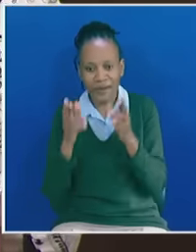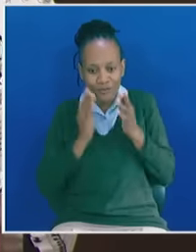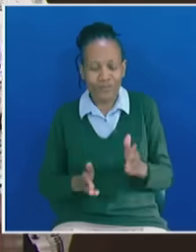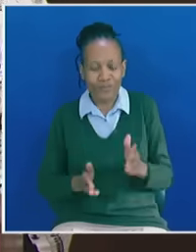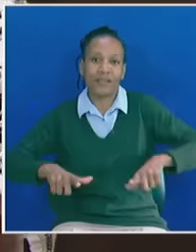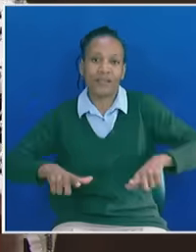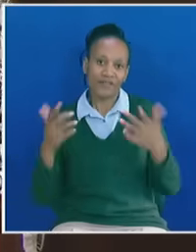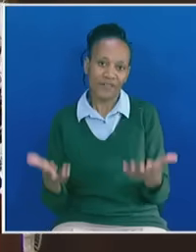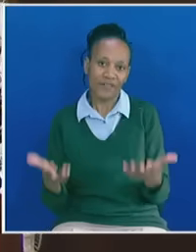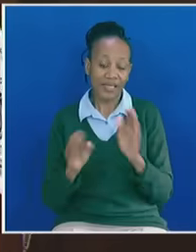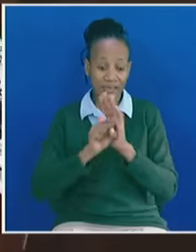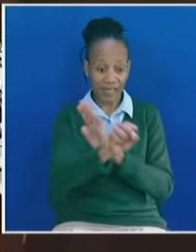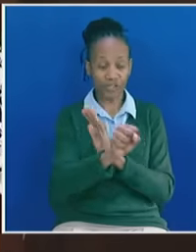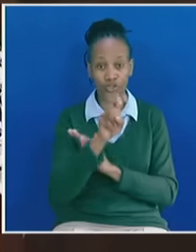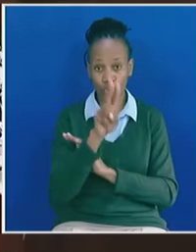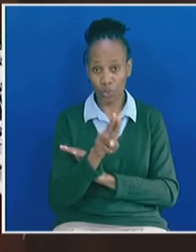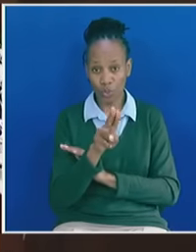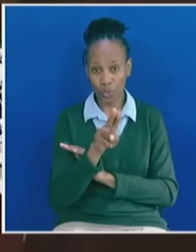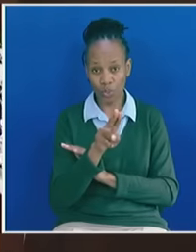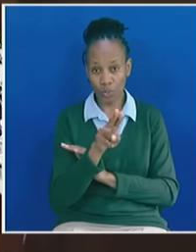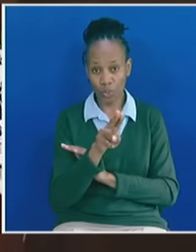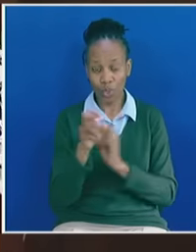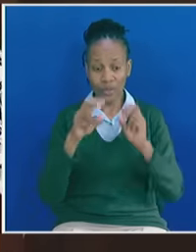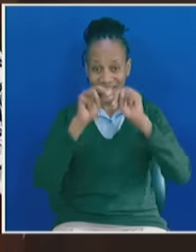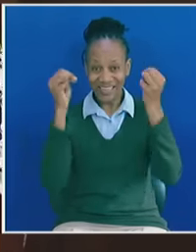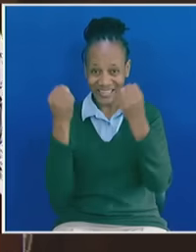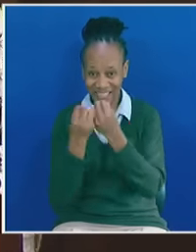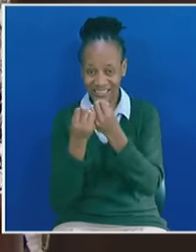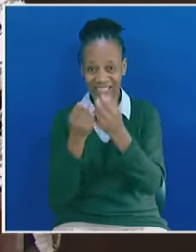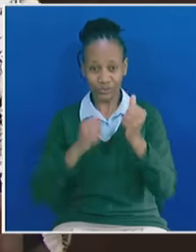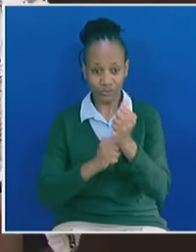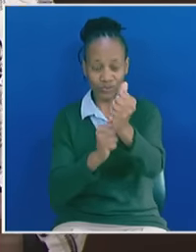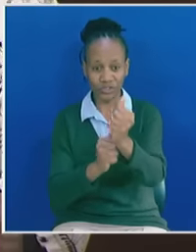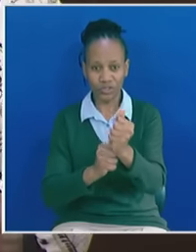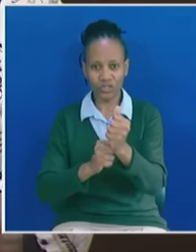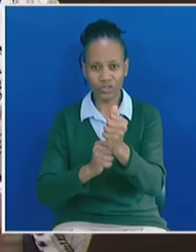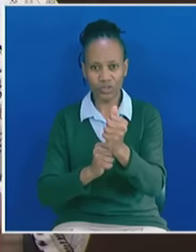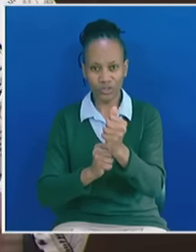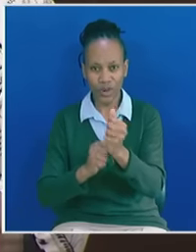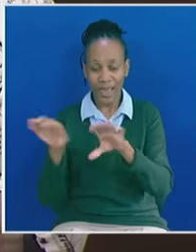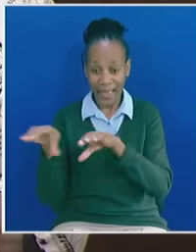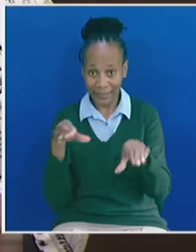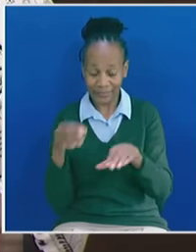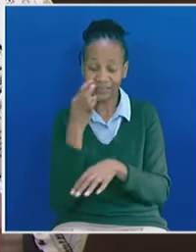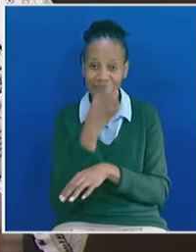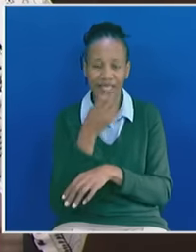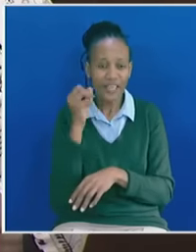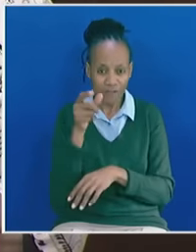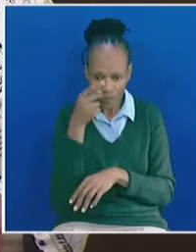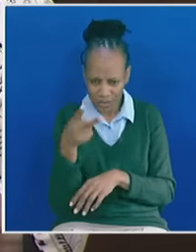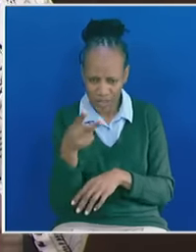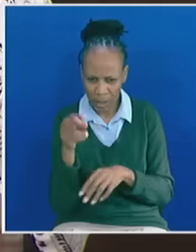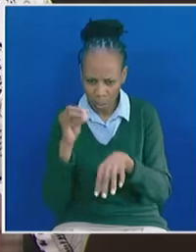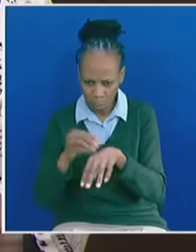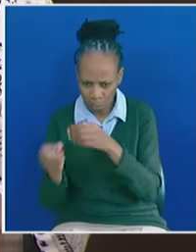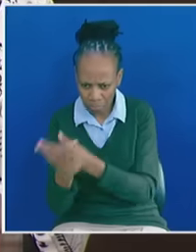Section 2, Minister, of the National Strategic Intelligence Act states that when you identify any threat or